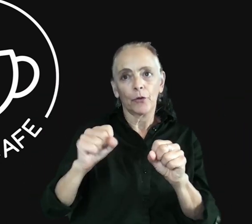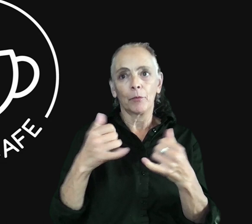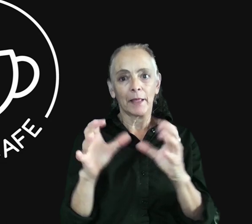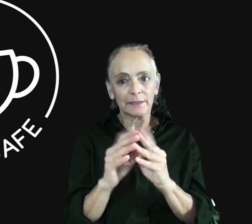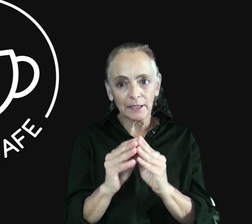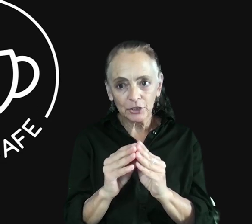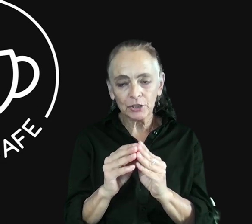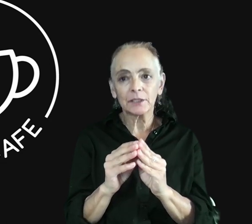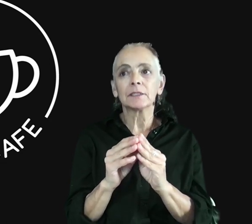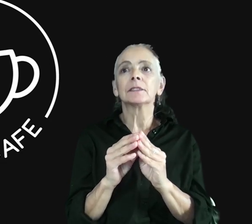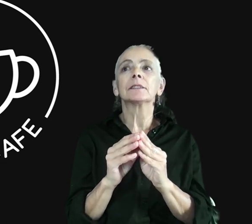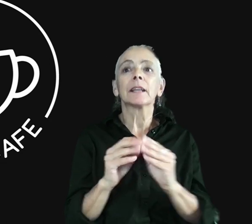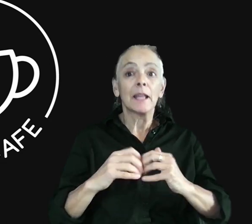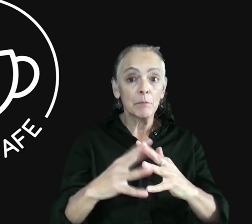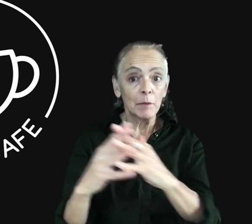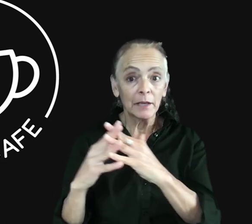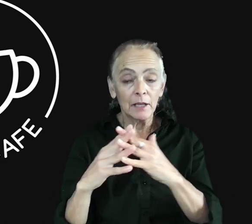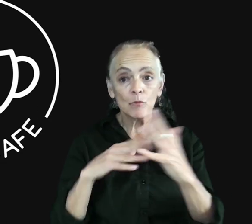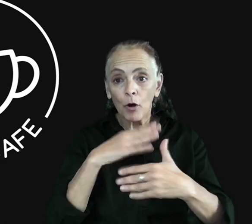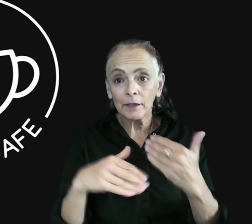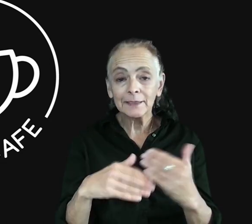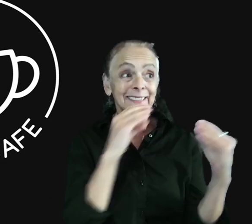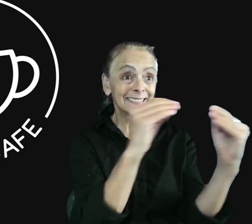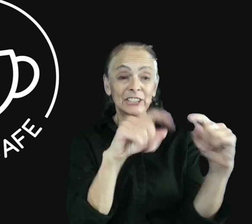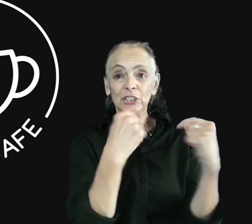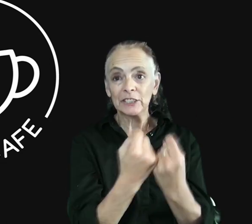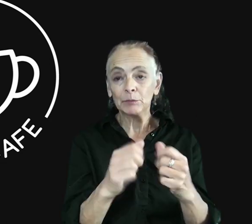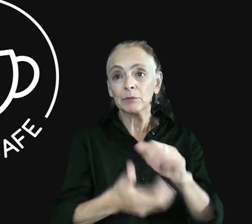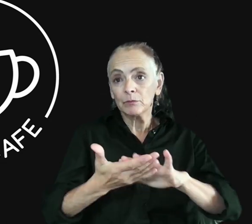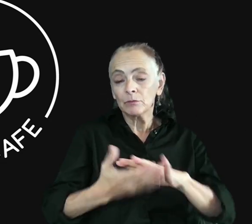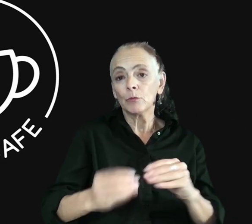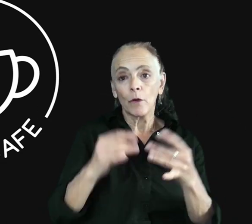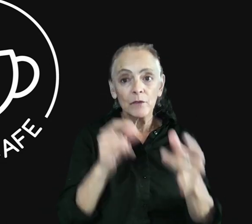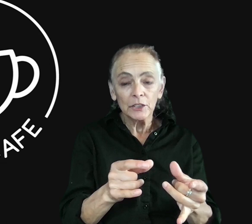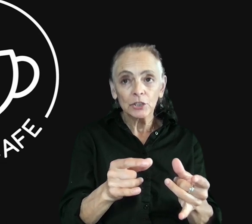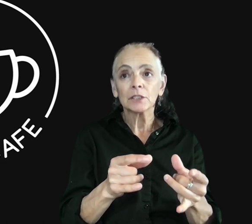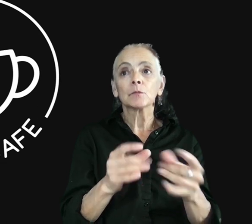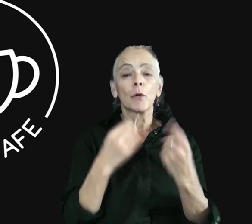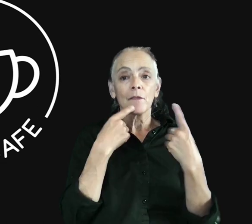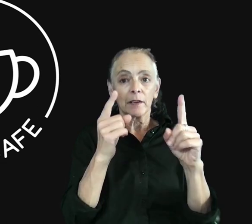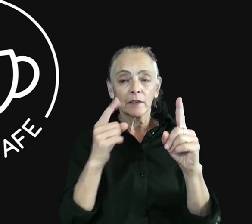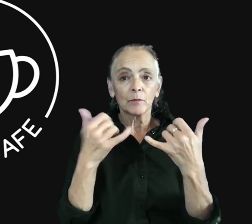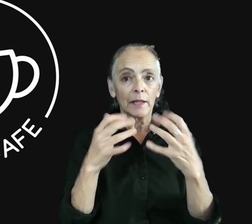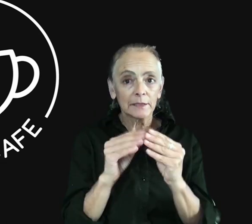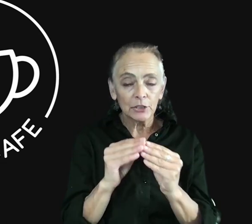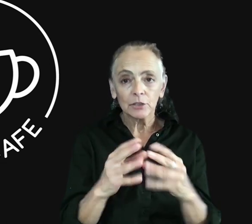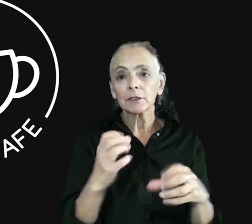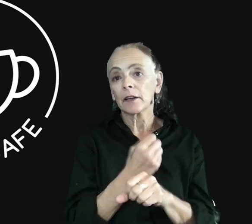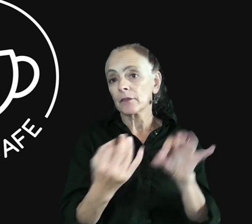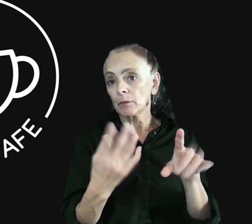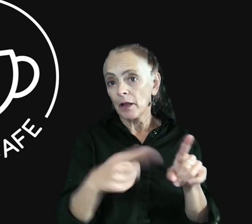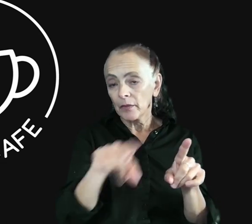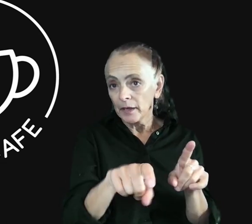of processes teaching the teams how to run more efficient more effective play sessions getting the feedback that they needed